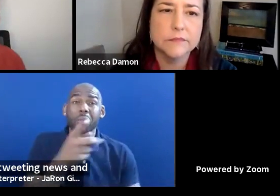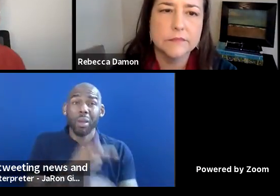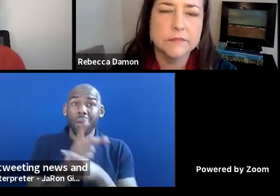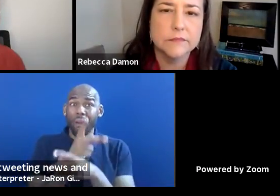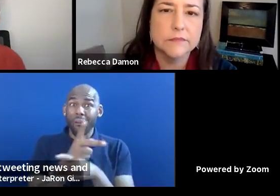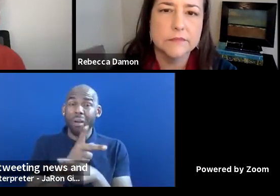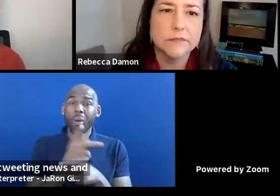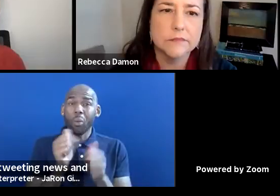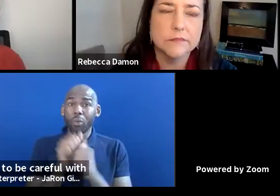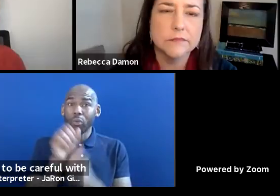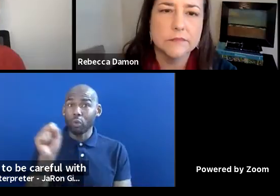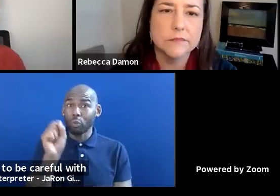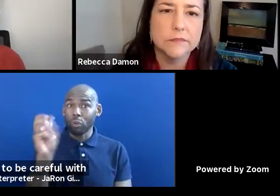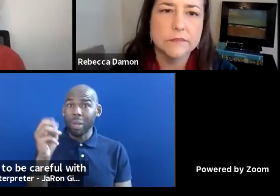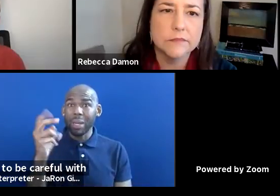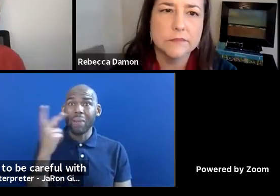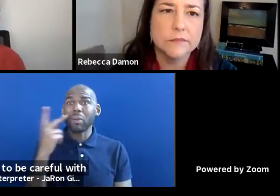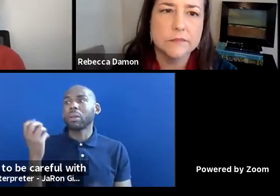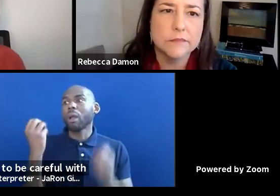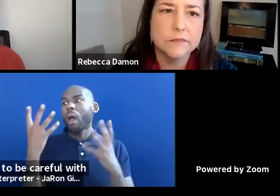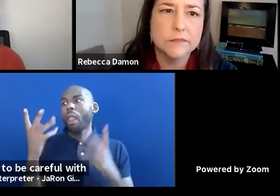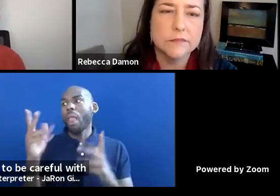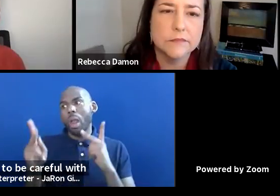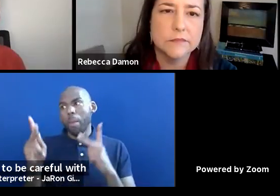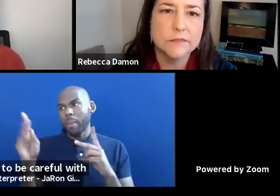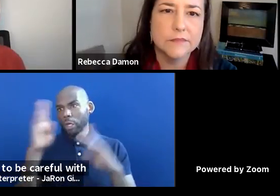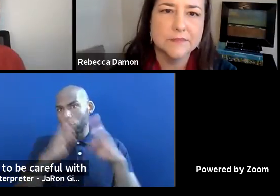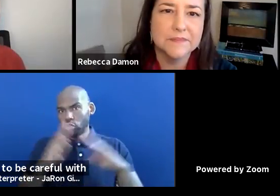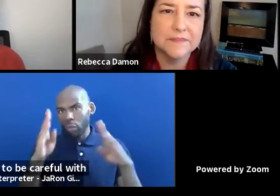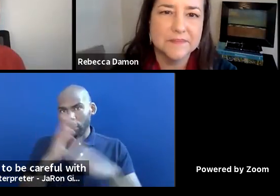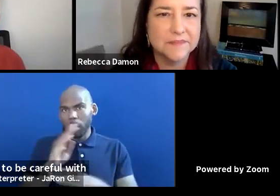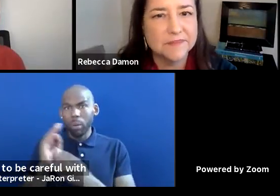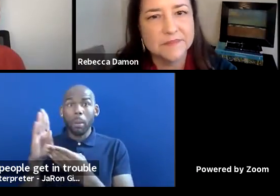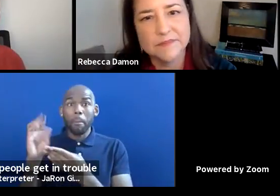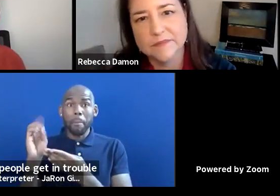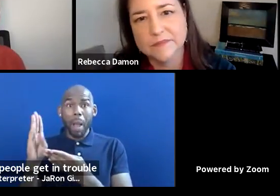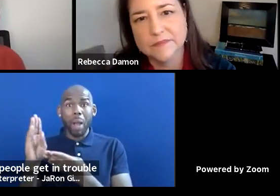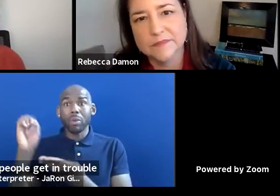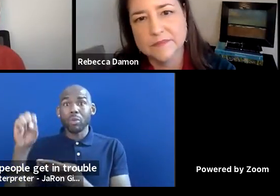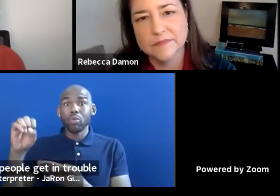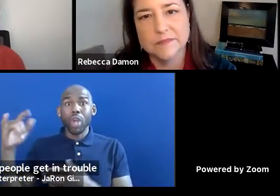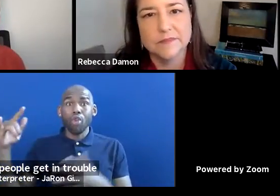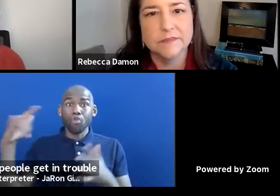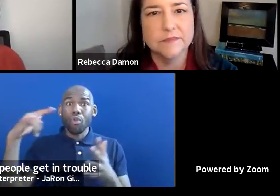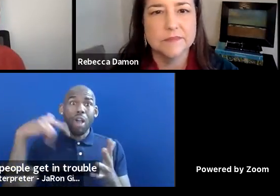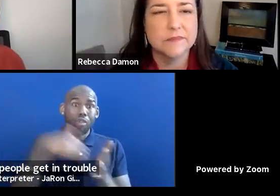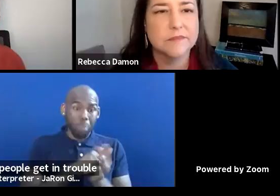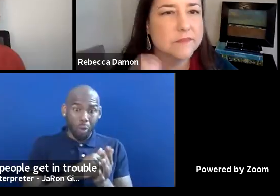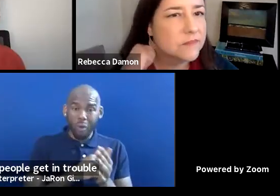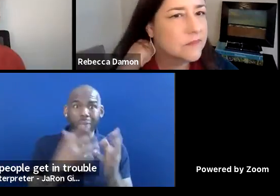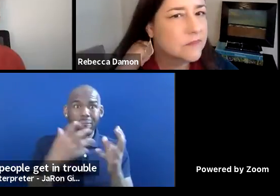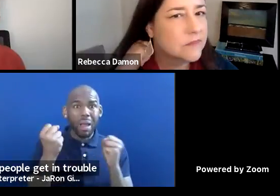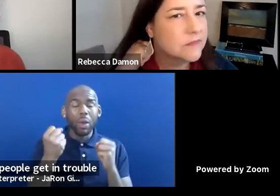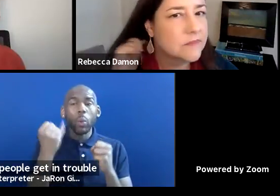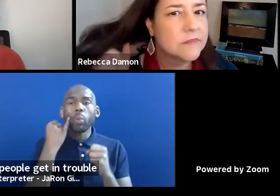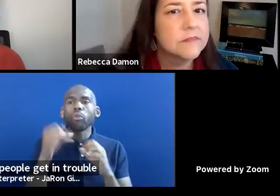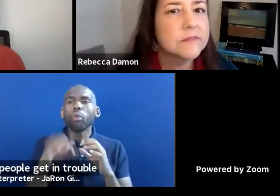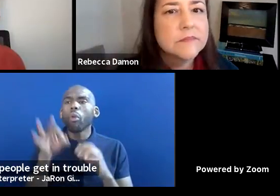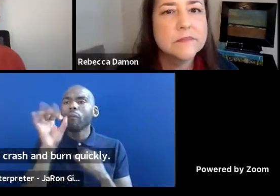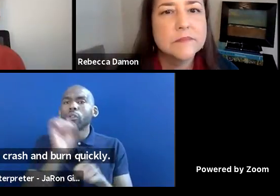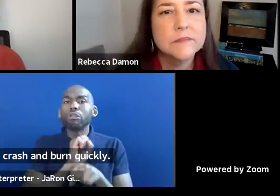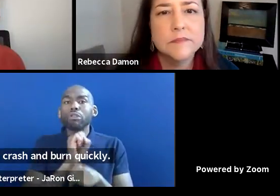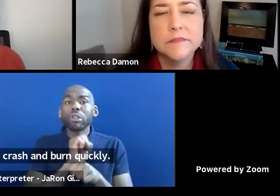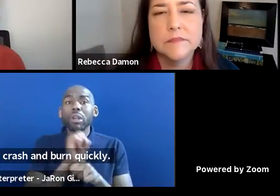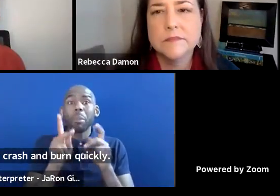trouble nowadays. You can crash and burn quickly when they look up, you apply for a job, they look you up on social media, and there you